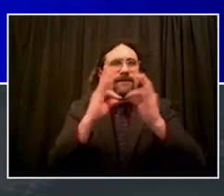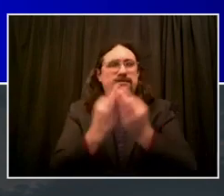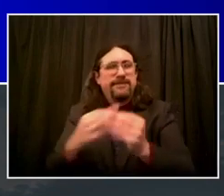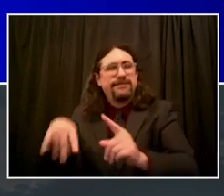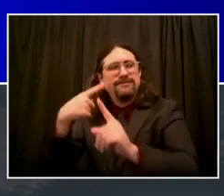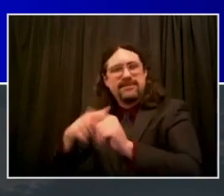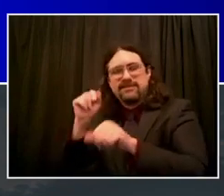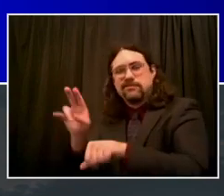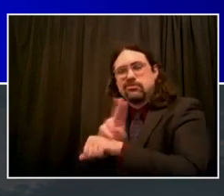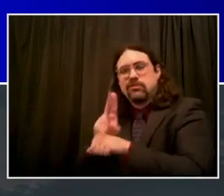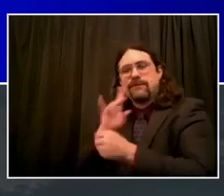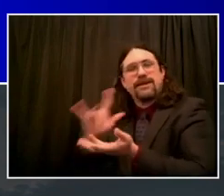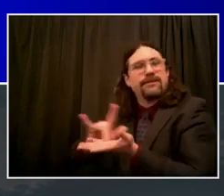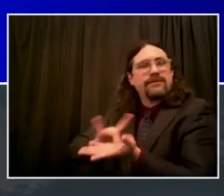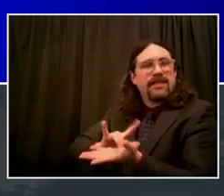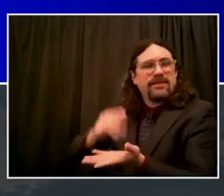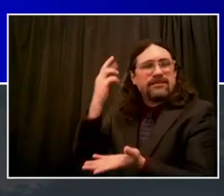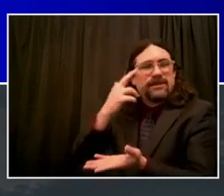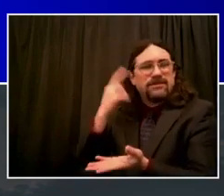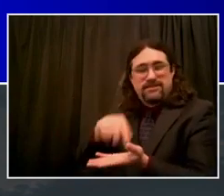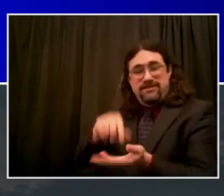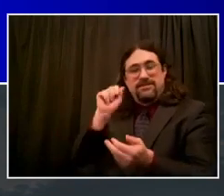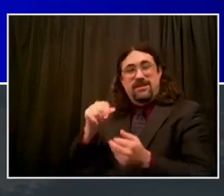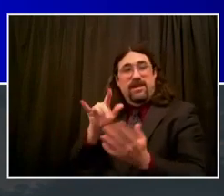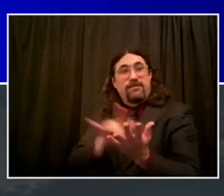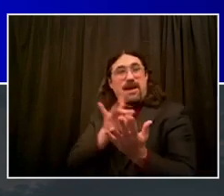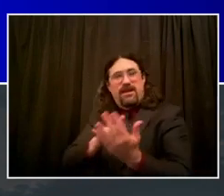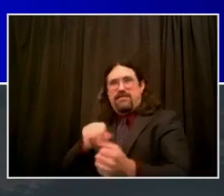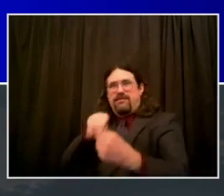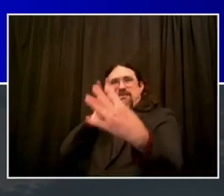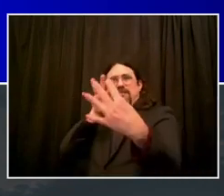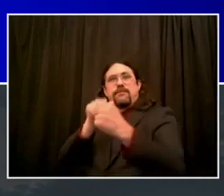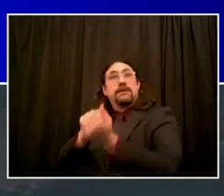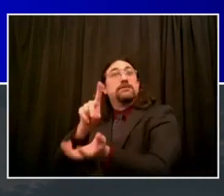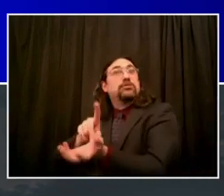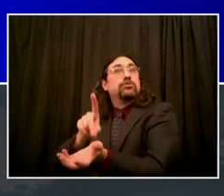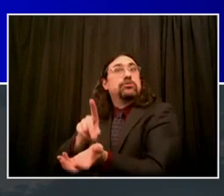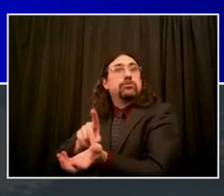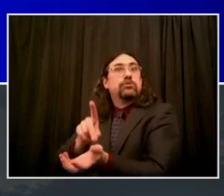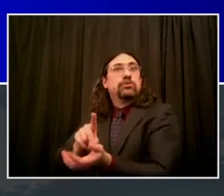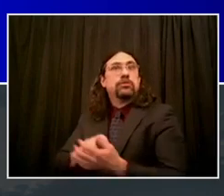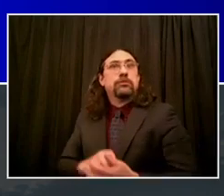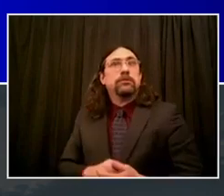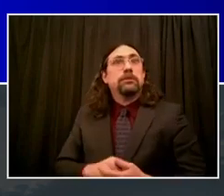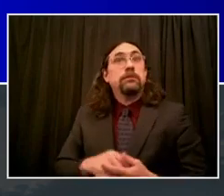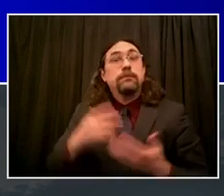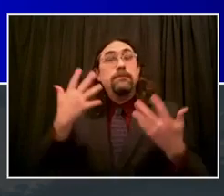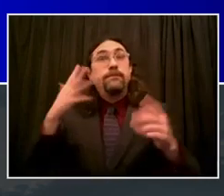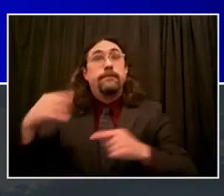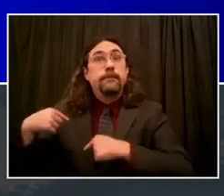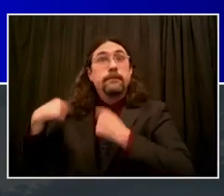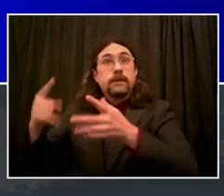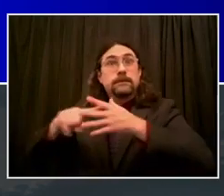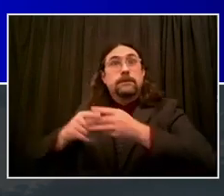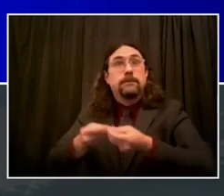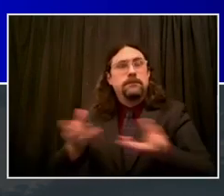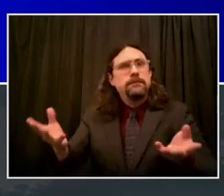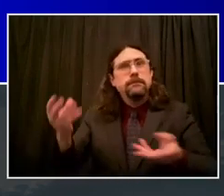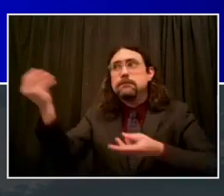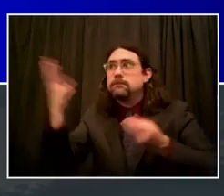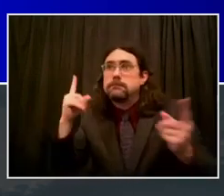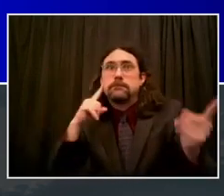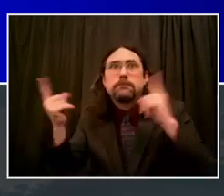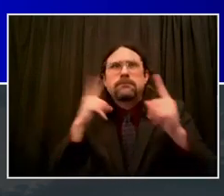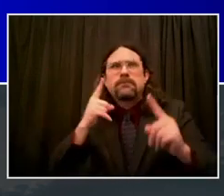they're really powerful that we've heard from seniors in public housing who got these free tablets and now are experiencing